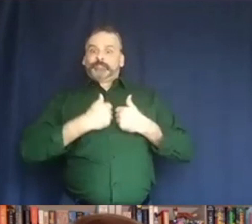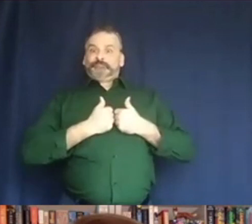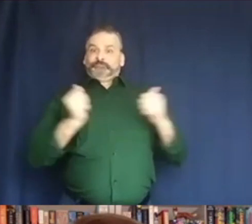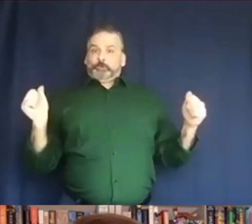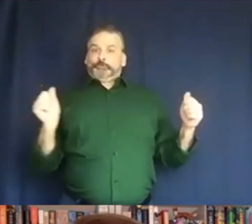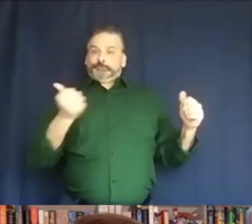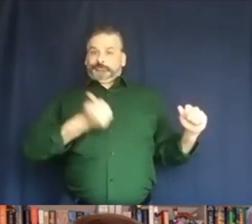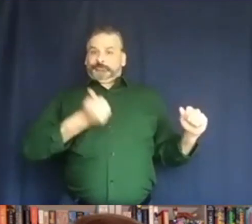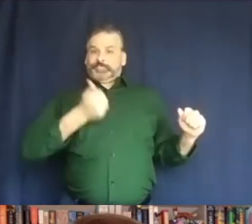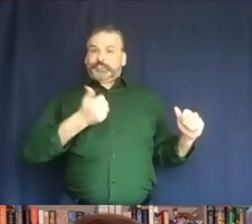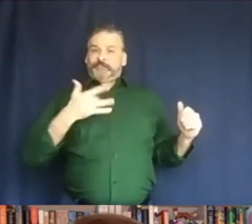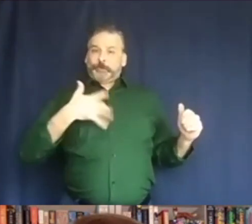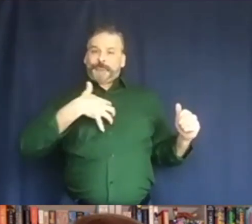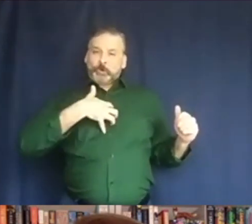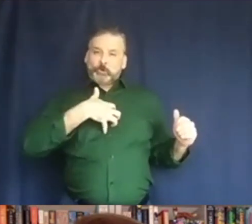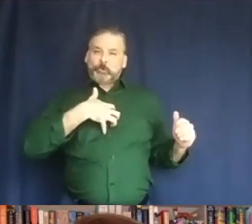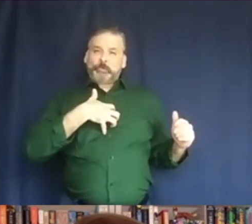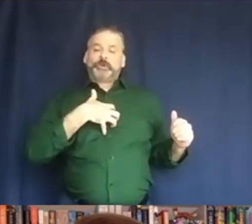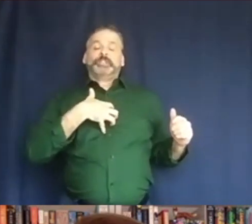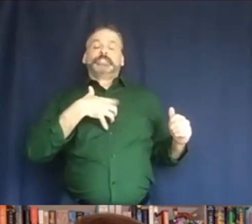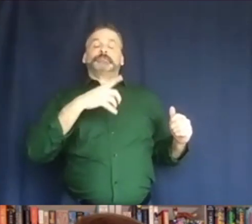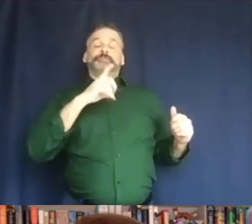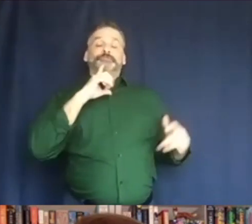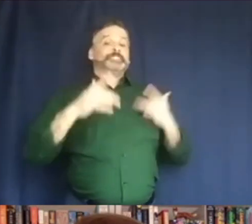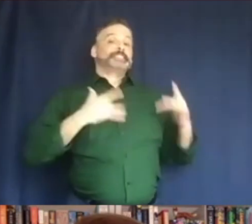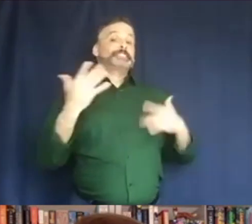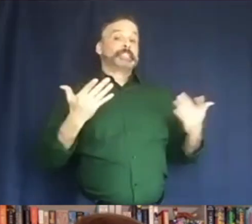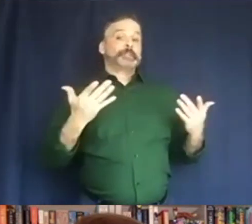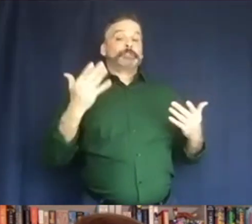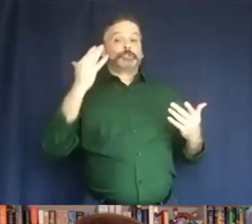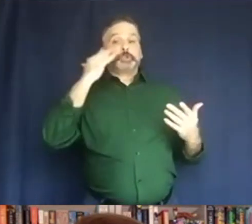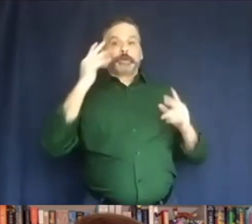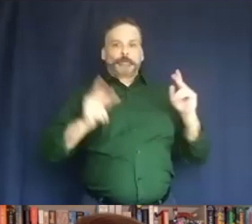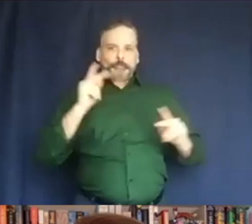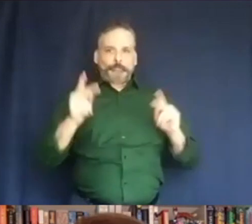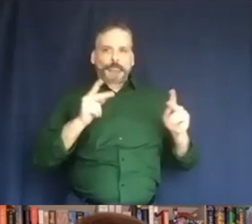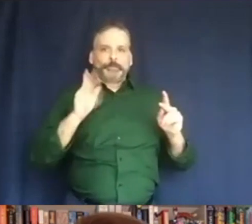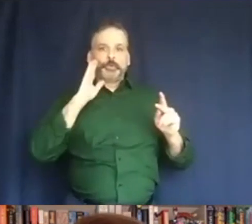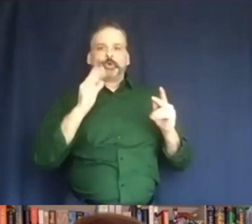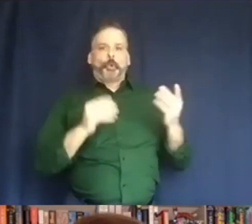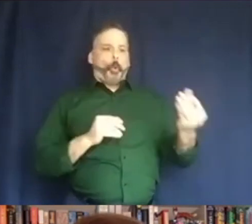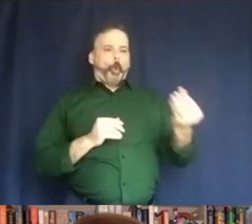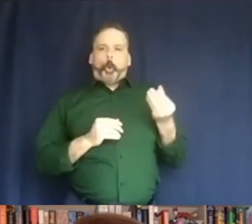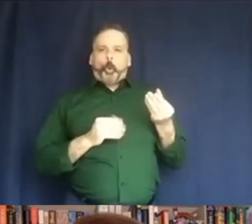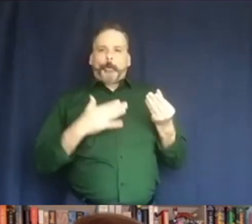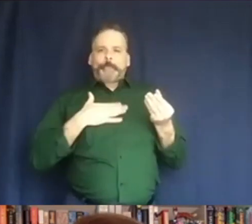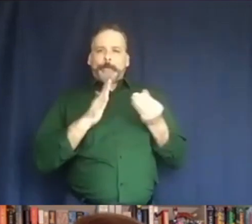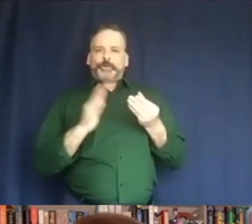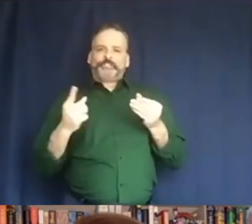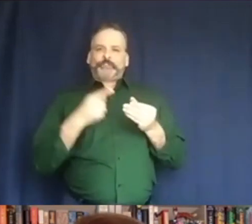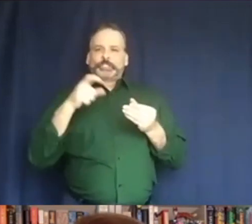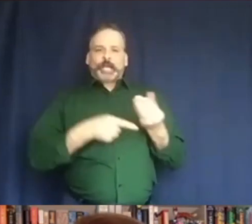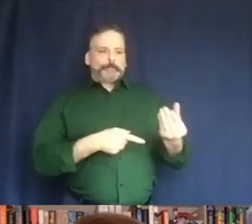think it was just, what was really exciting was knowing that people were going to hold my book for the first time and that people